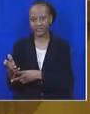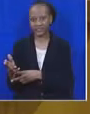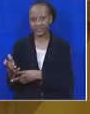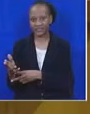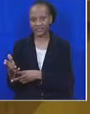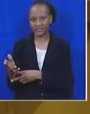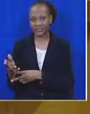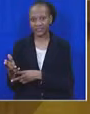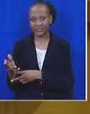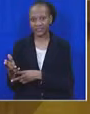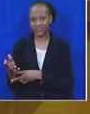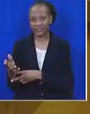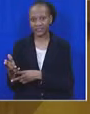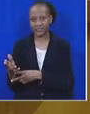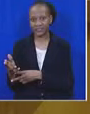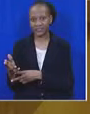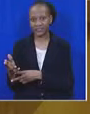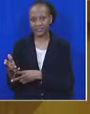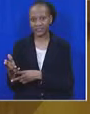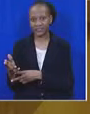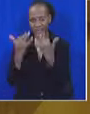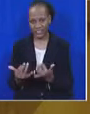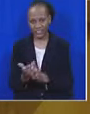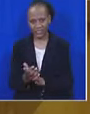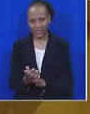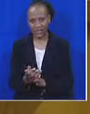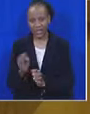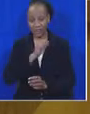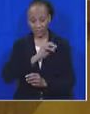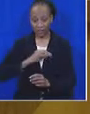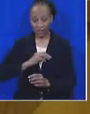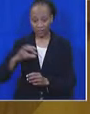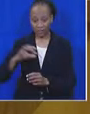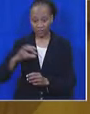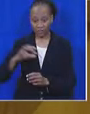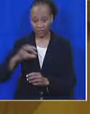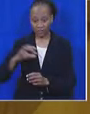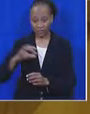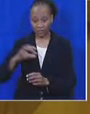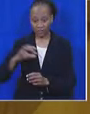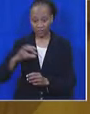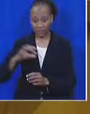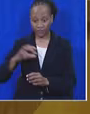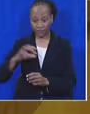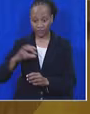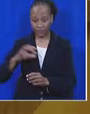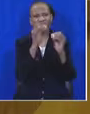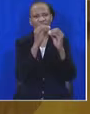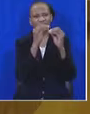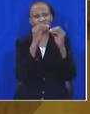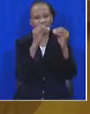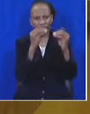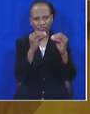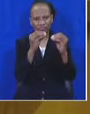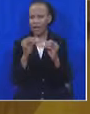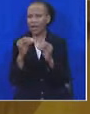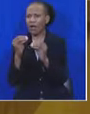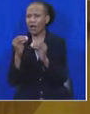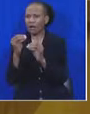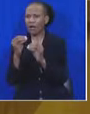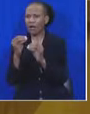funds. So the delayed salaries of workers in the public sector, in the private sector, amounts to